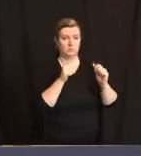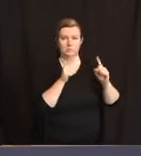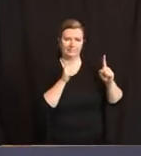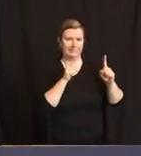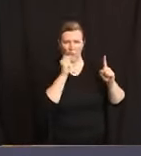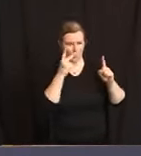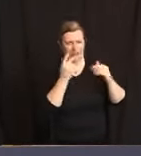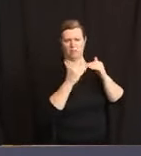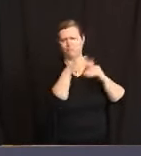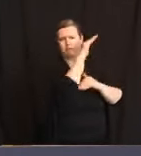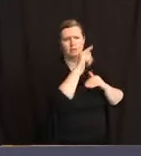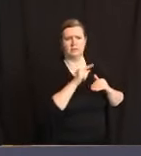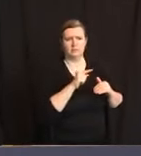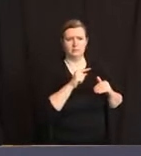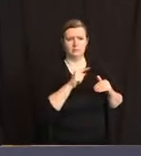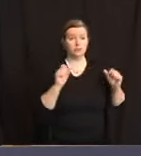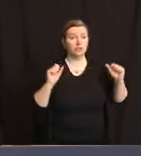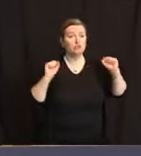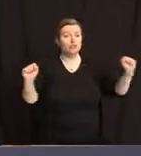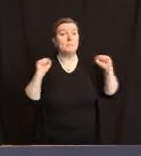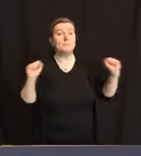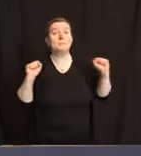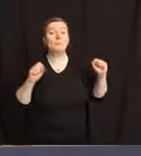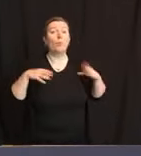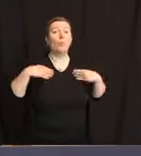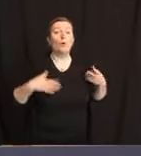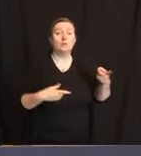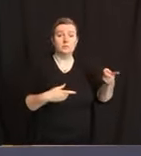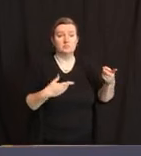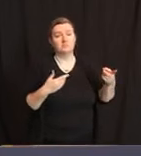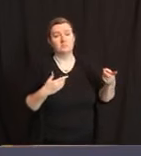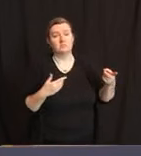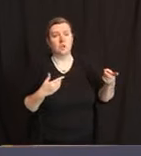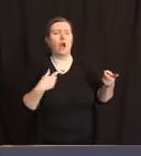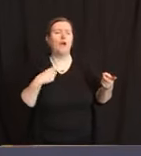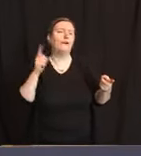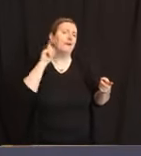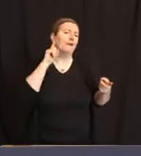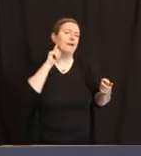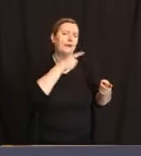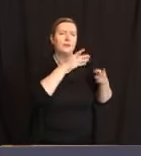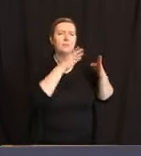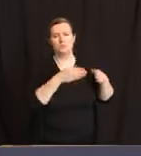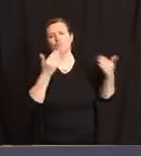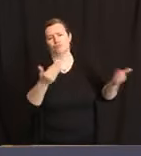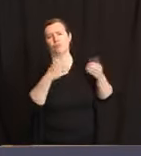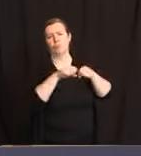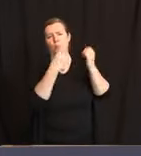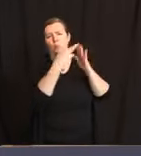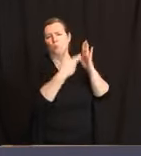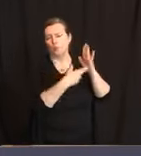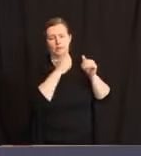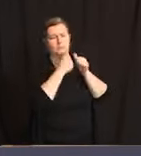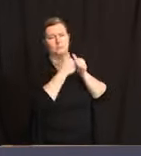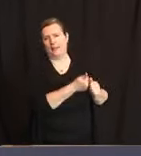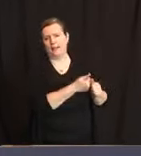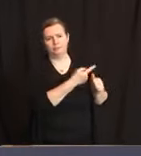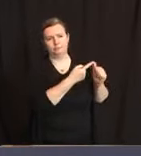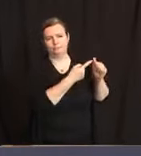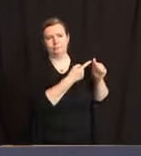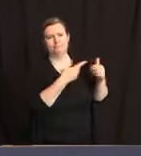And the gym owner is out of compliance. I don't know. I've heard about this person. They're out of compliance, and that's not going to be tolerated. I'll leave that to